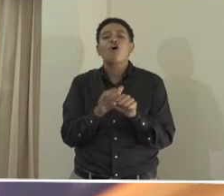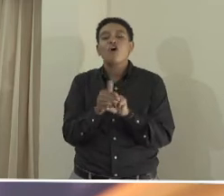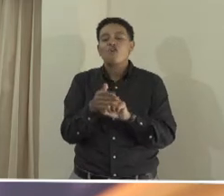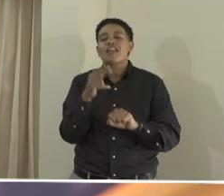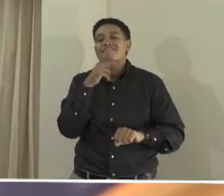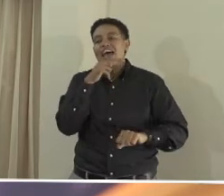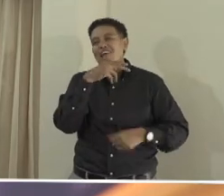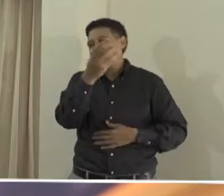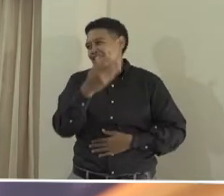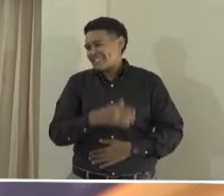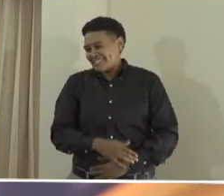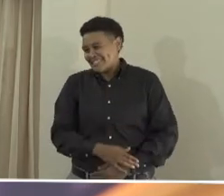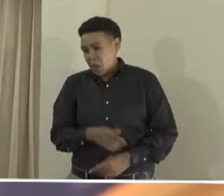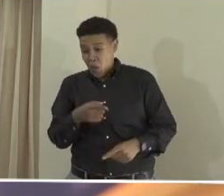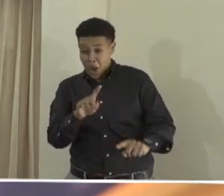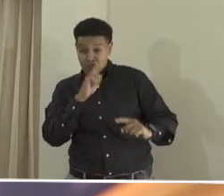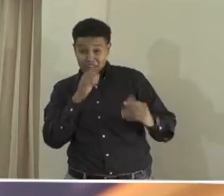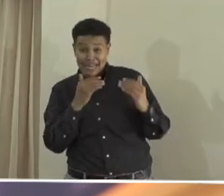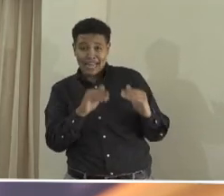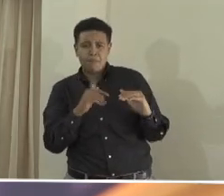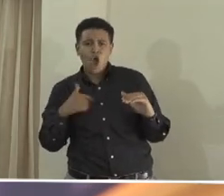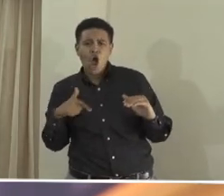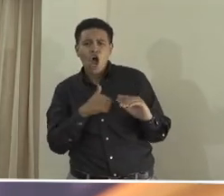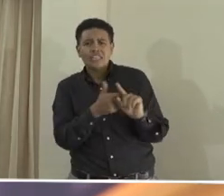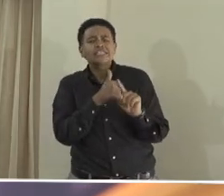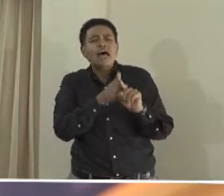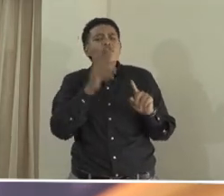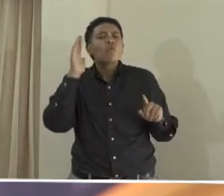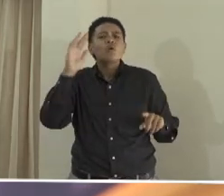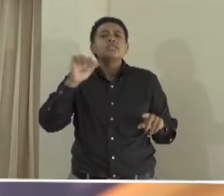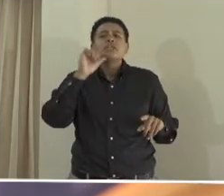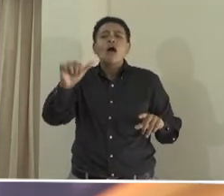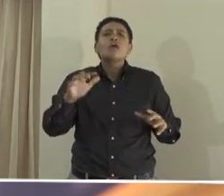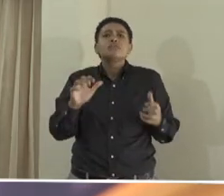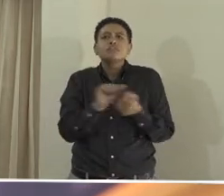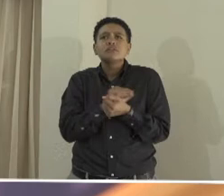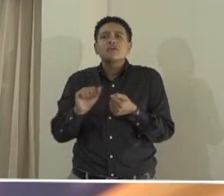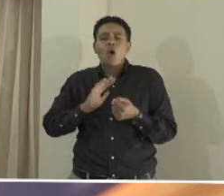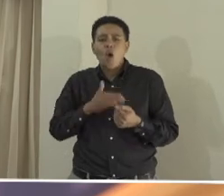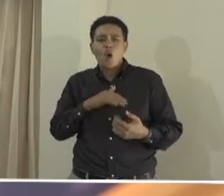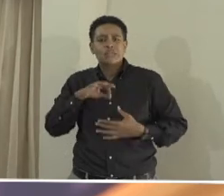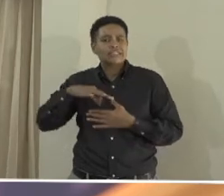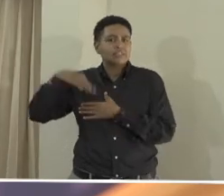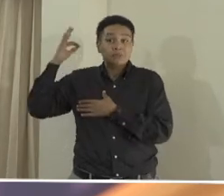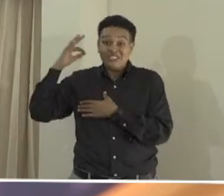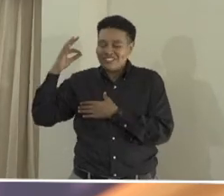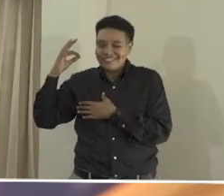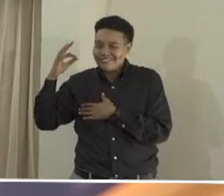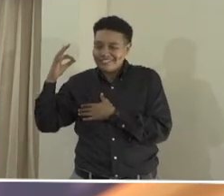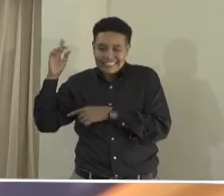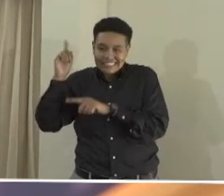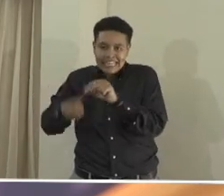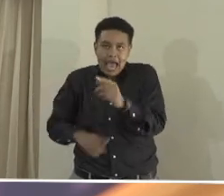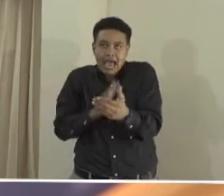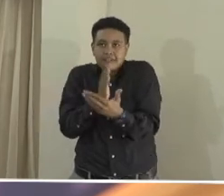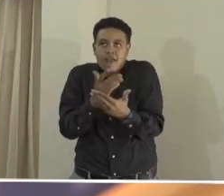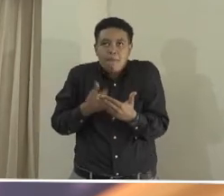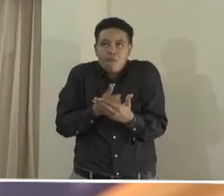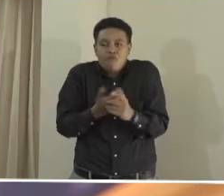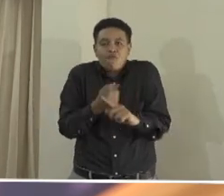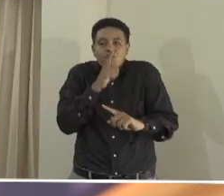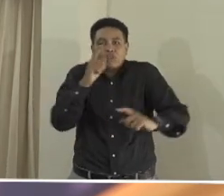coronavirus, while it is limiting us, it will not dampen our spirits and cannot stop us